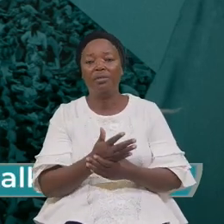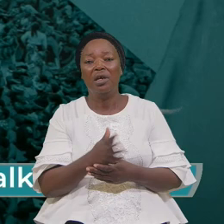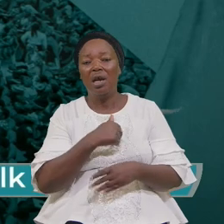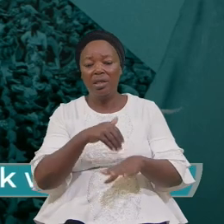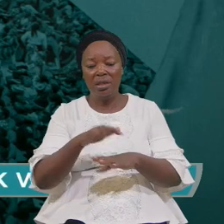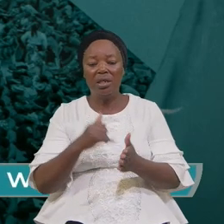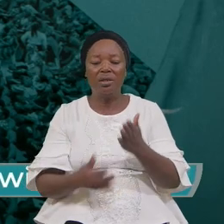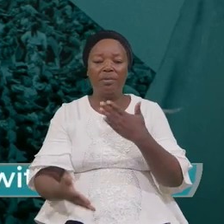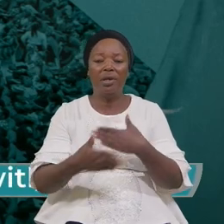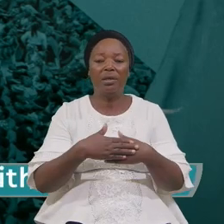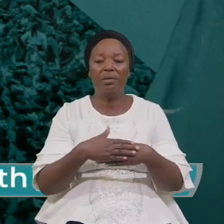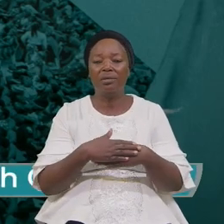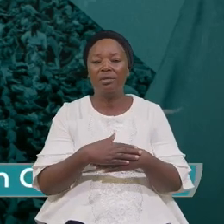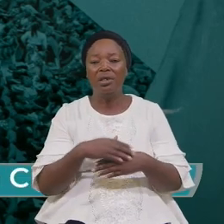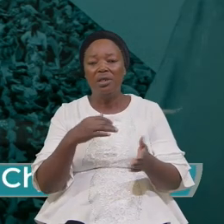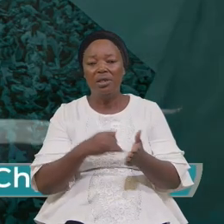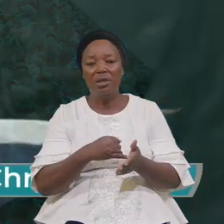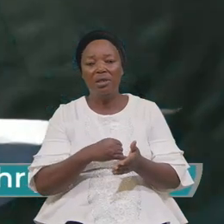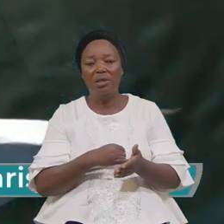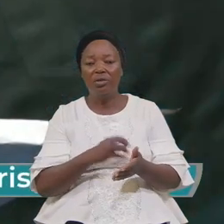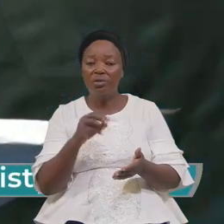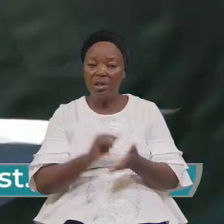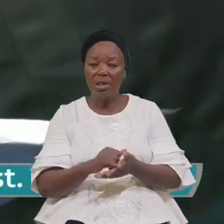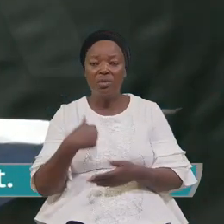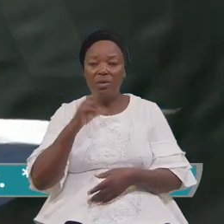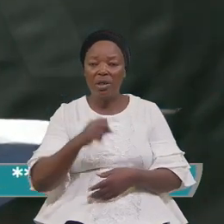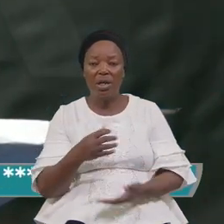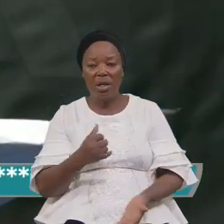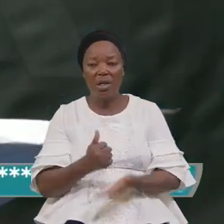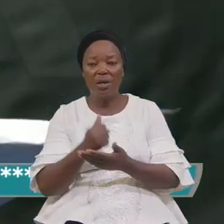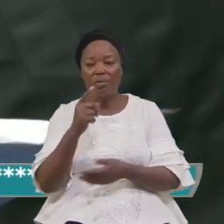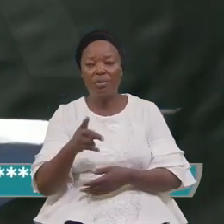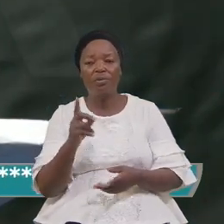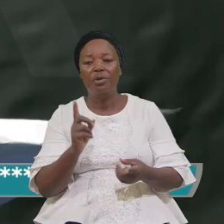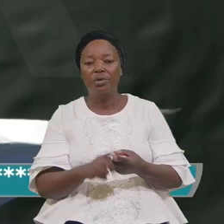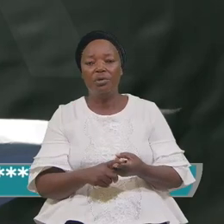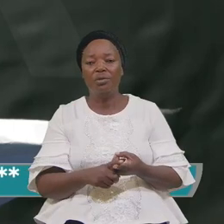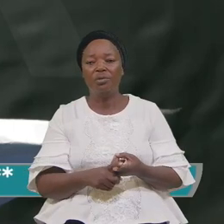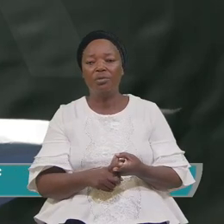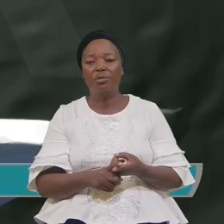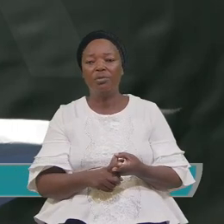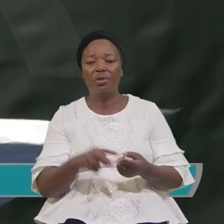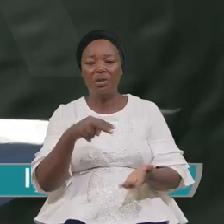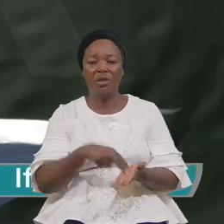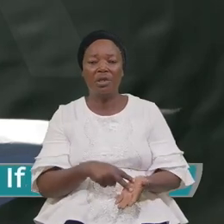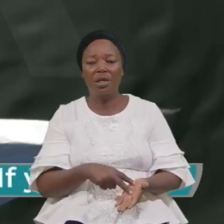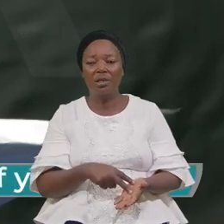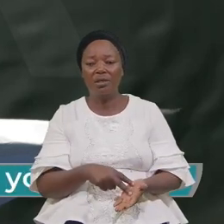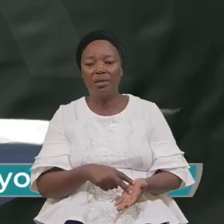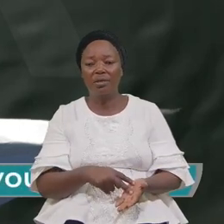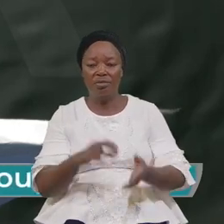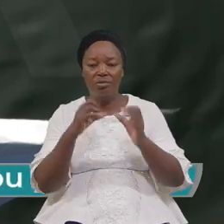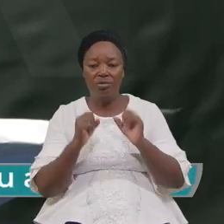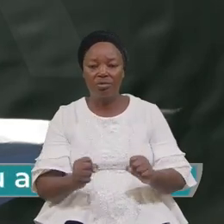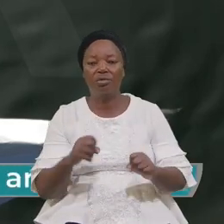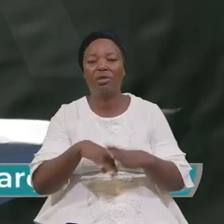back. It is so that we'll be able to reach you hereafter to help you in the wise